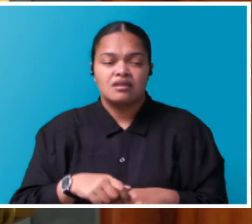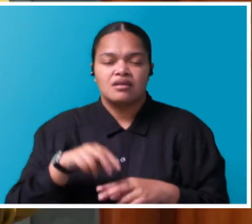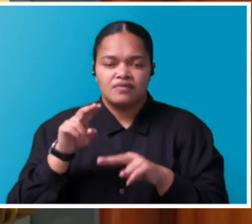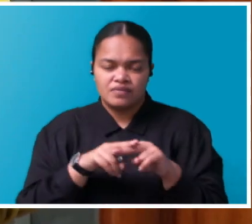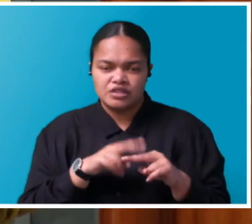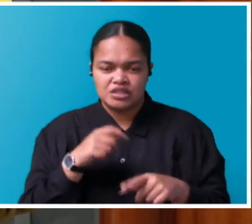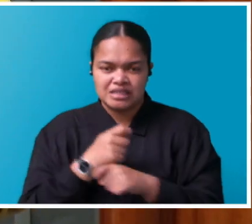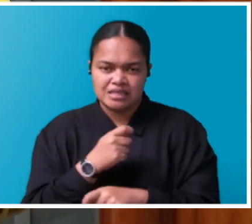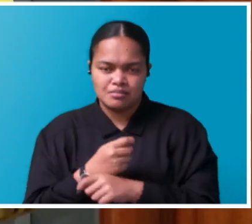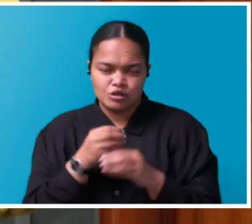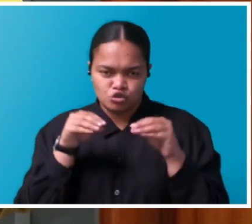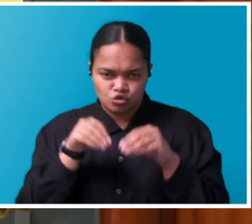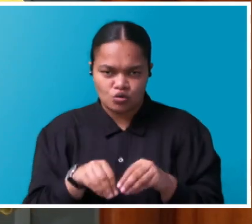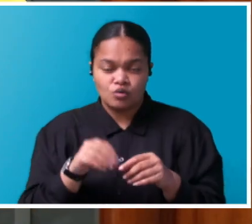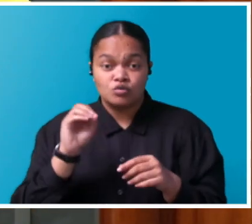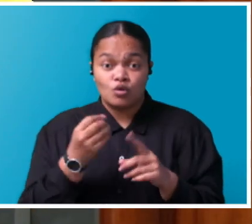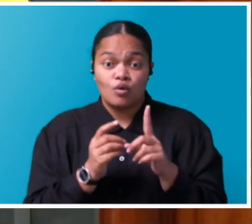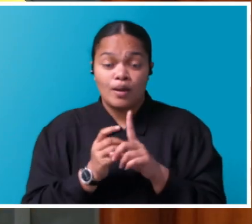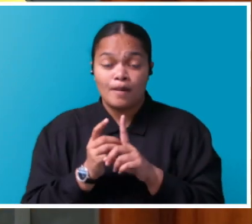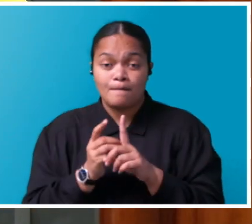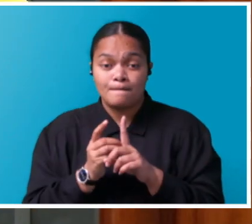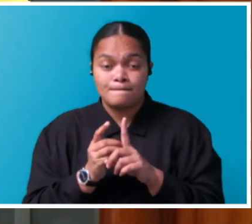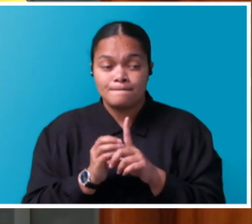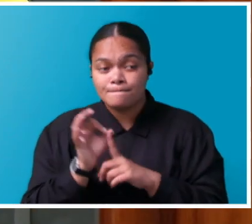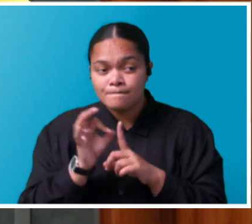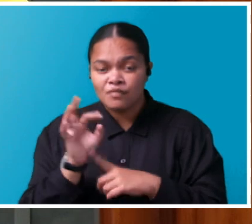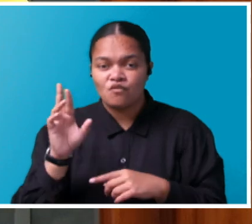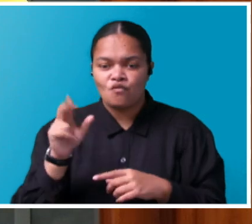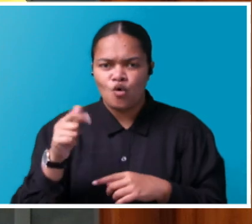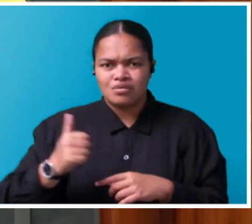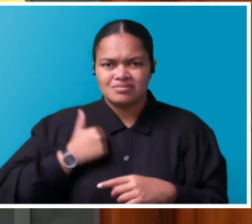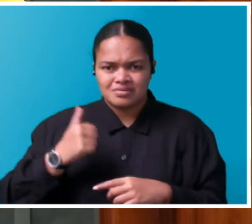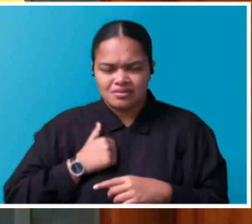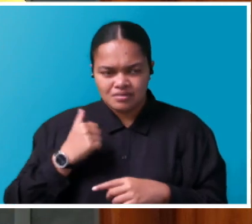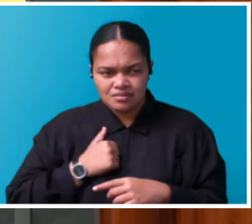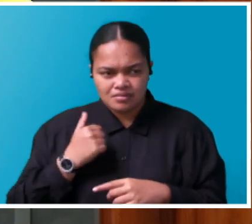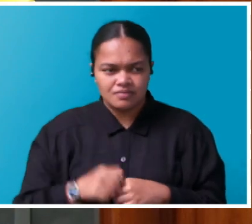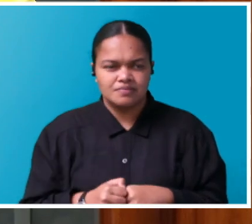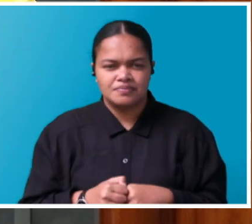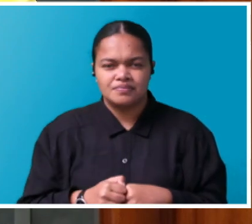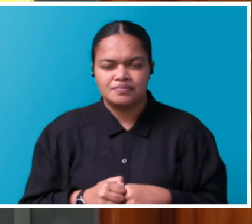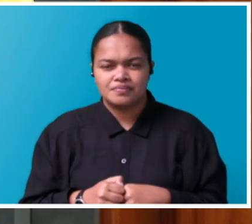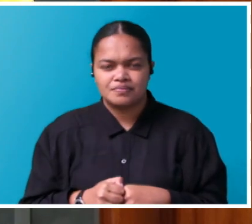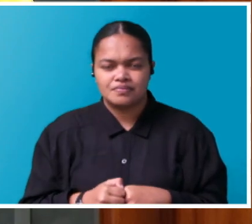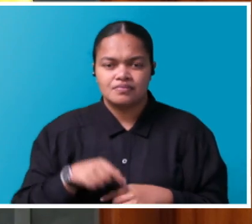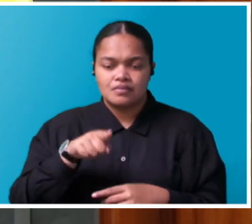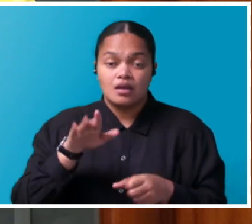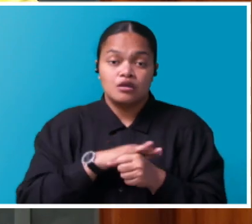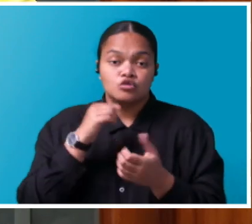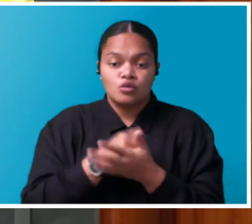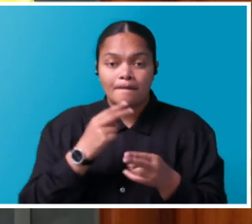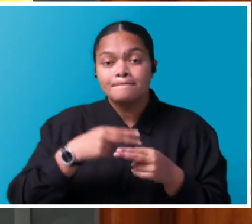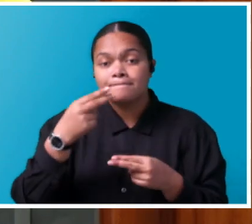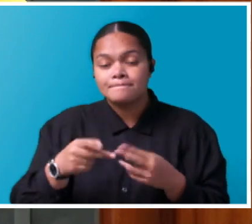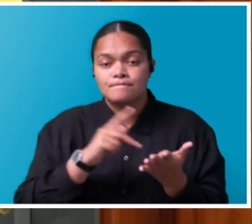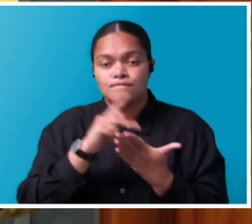source. Two, an improvement in achievements in terms of survival, area coverage, and forest vigor are assured under a plantation